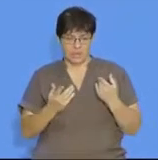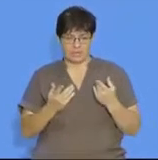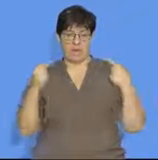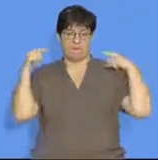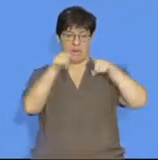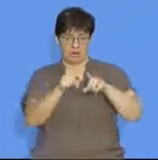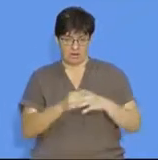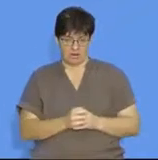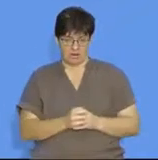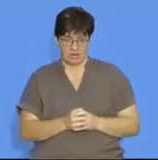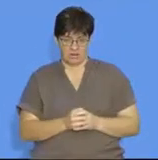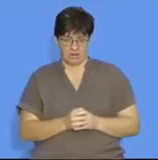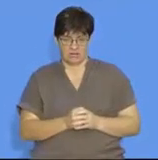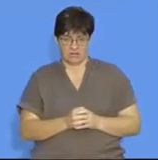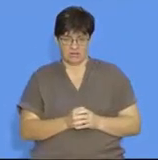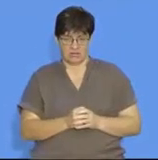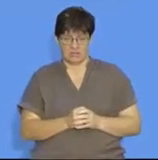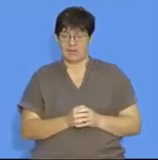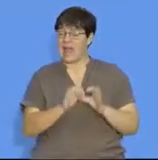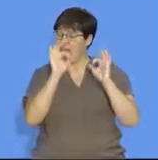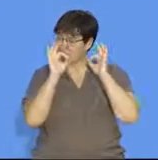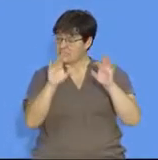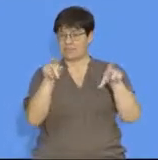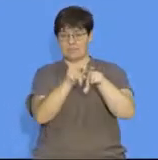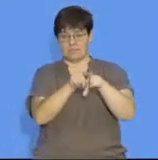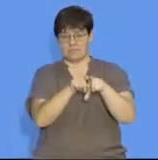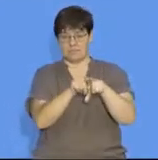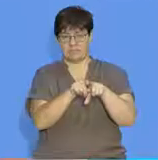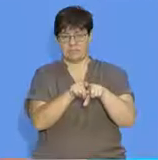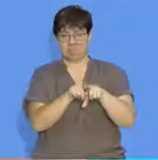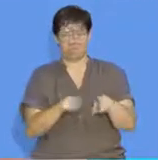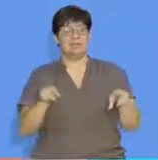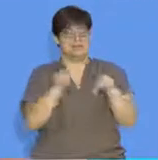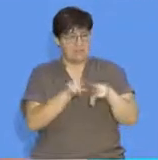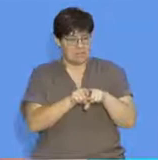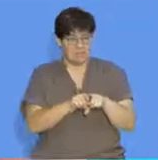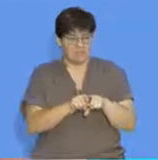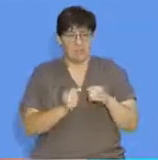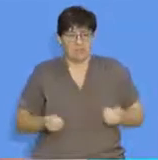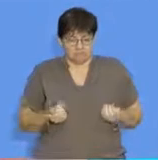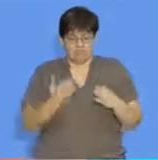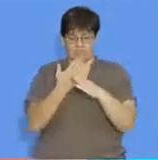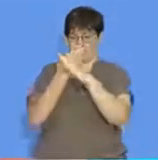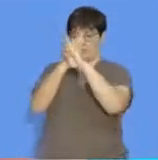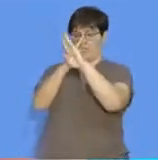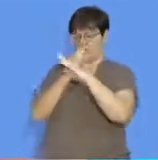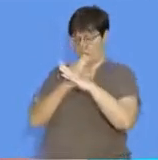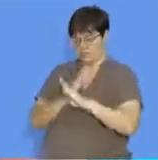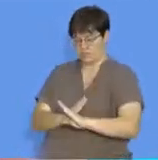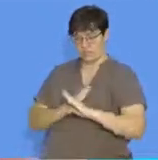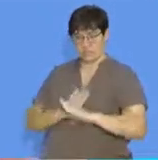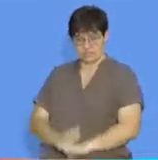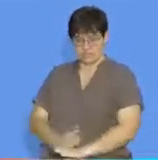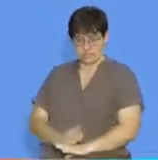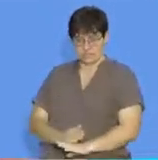very important. If resistors are identical, we're saying that they carry the same, or they offer the same magnitude or size